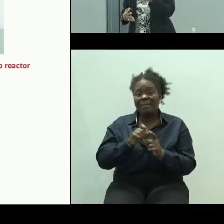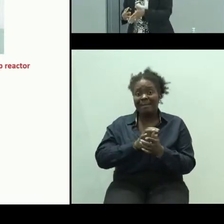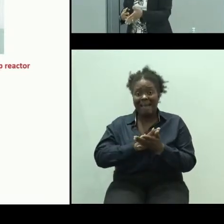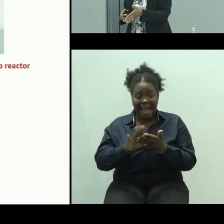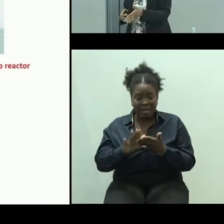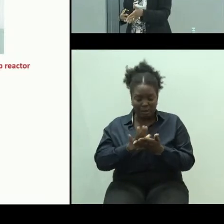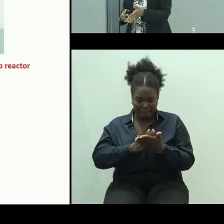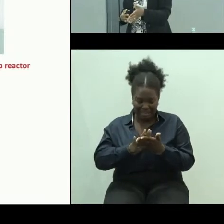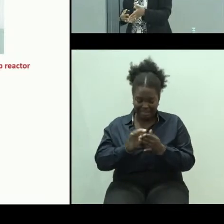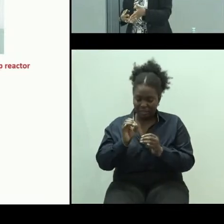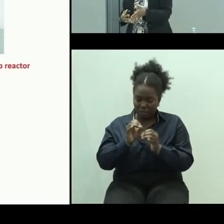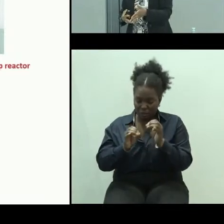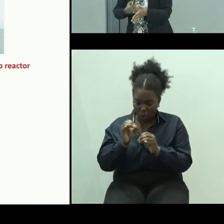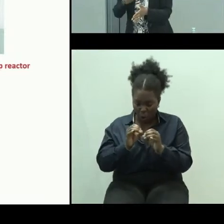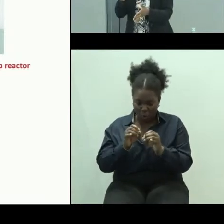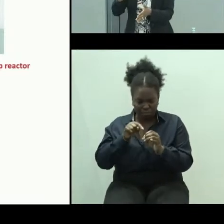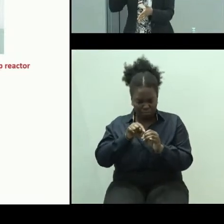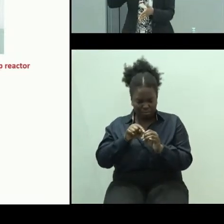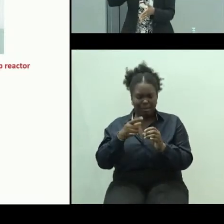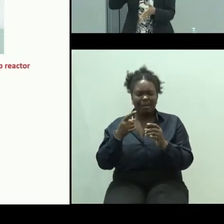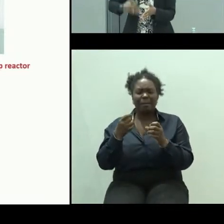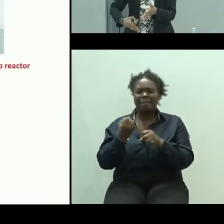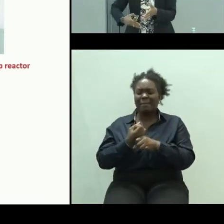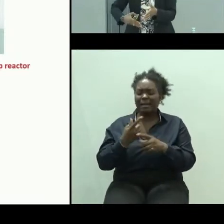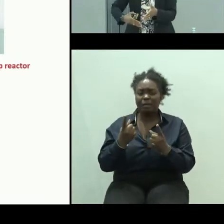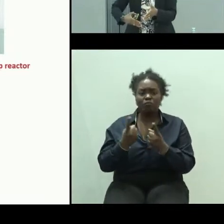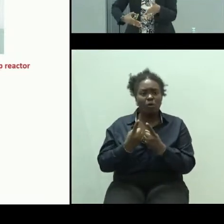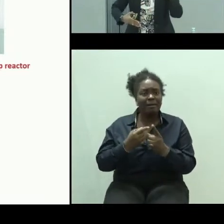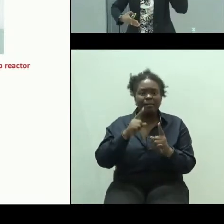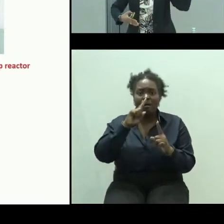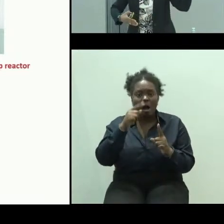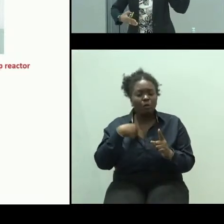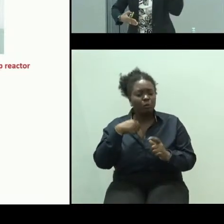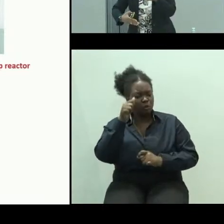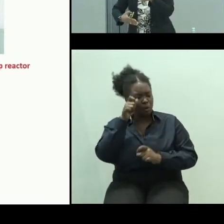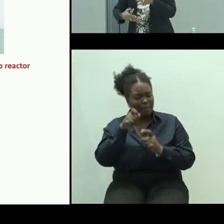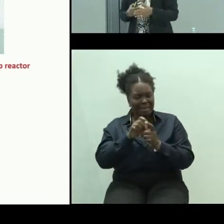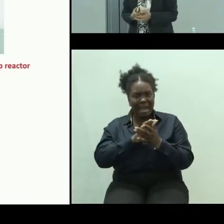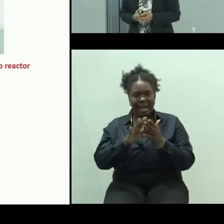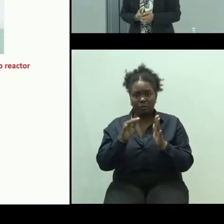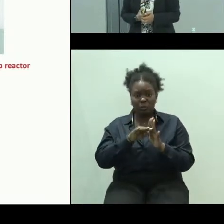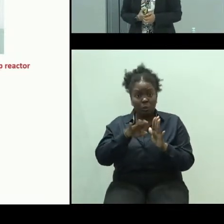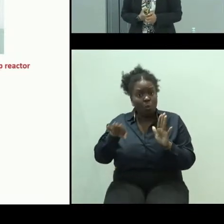to not be able to make product, because we know that if the pH is too low, you actually